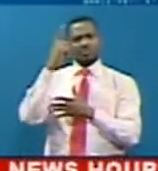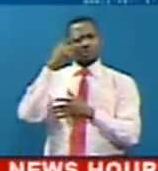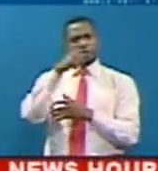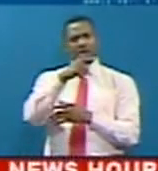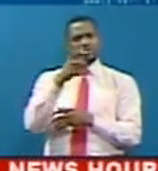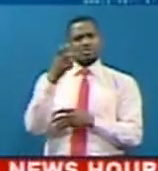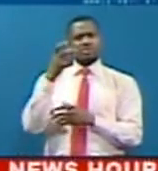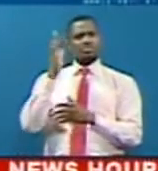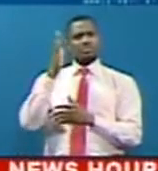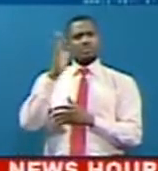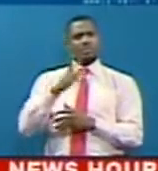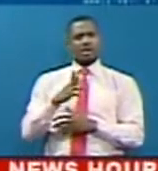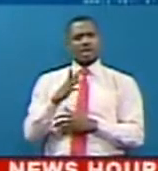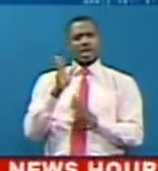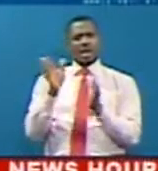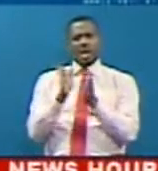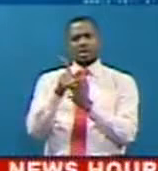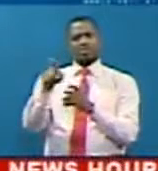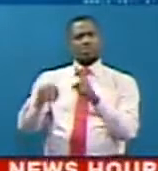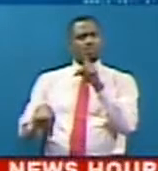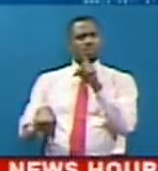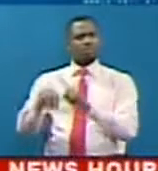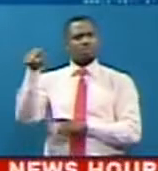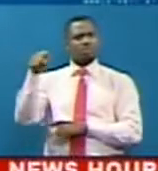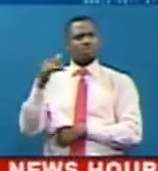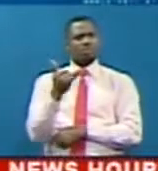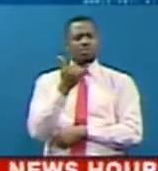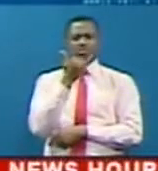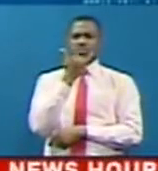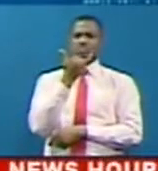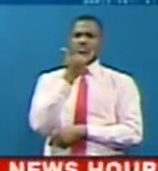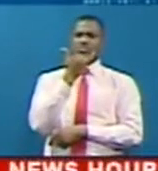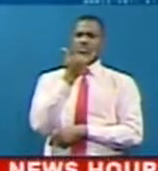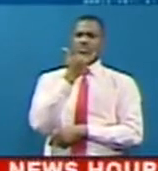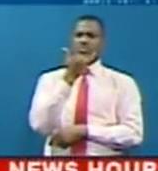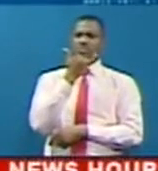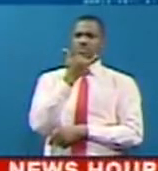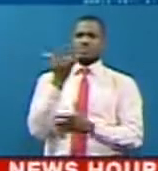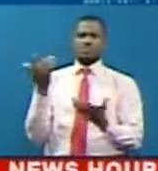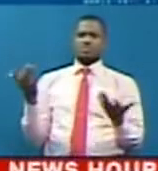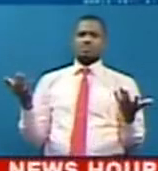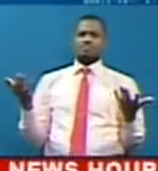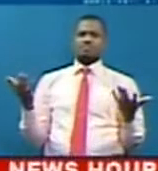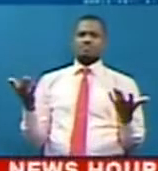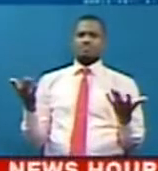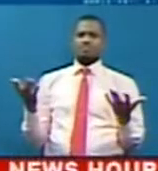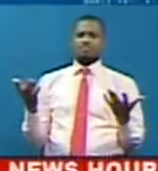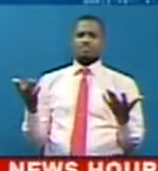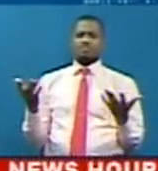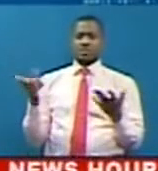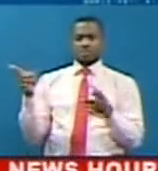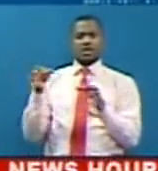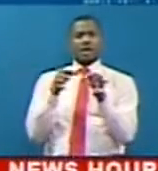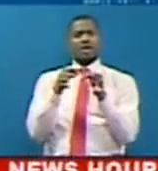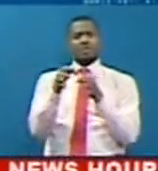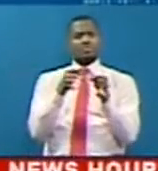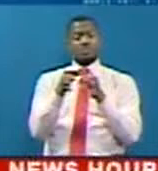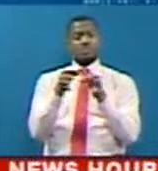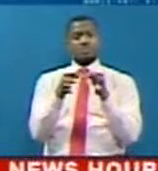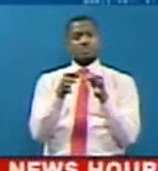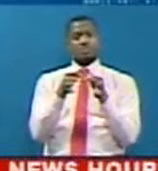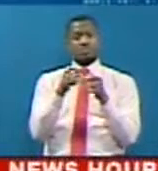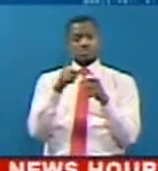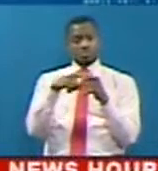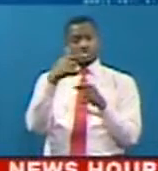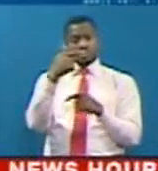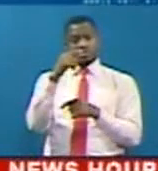Deputy Speaker of Parliament to ask him out of Parliament for disrupting proceedings today. He explained that to